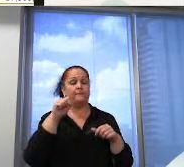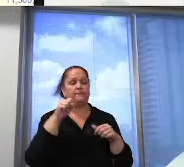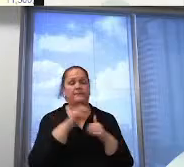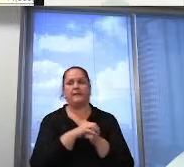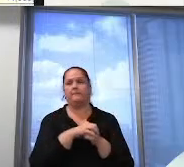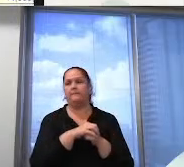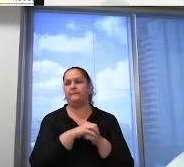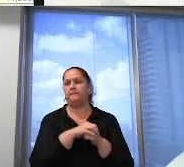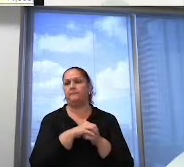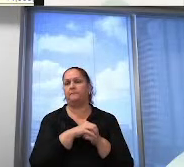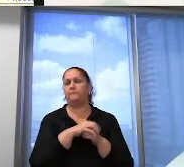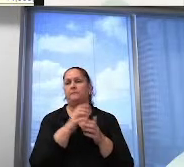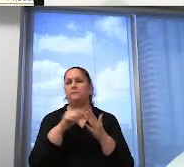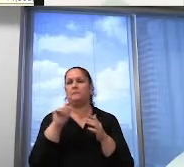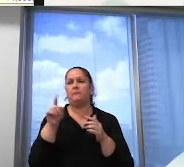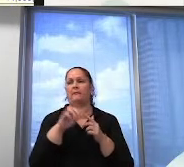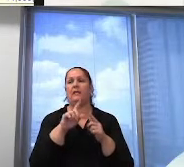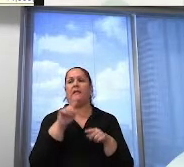Yeah.